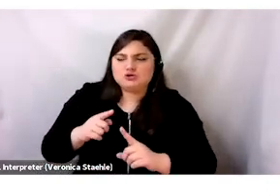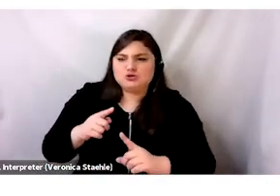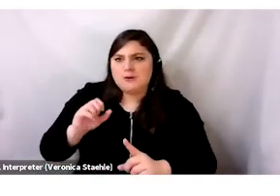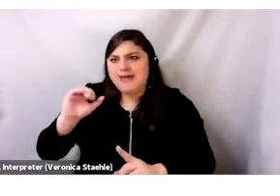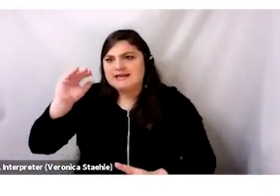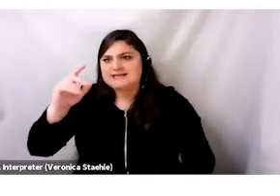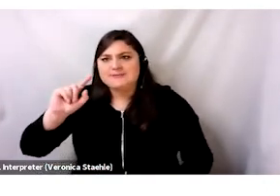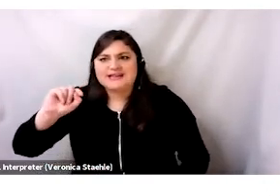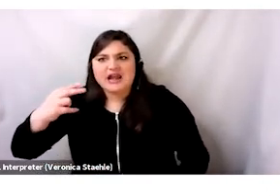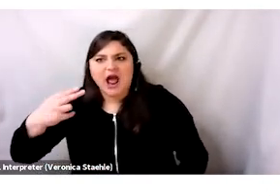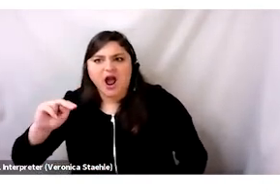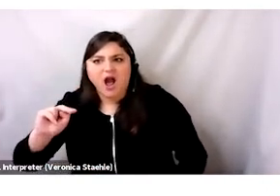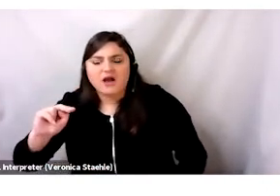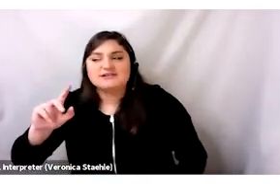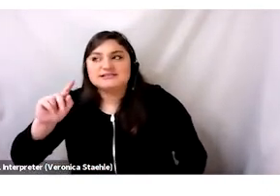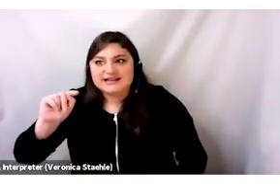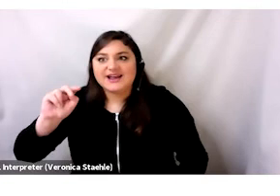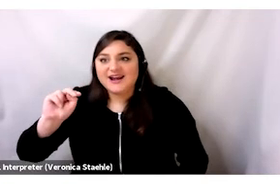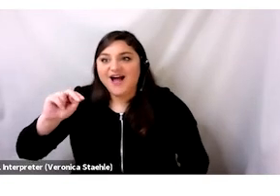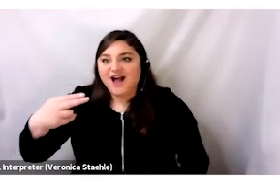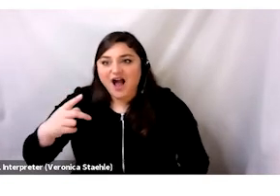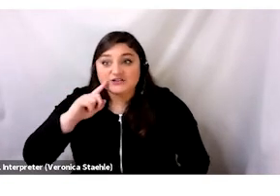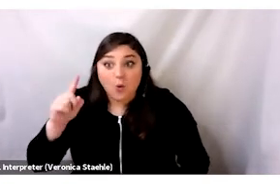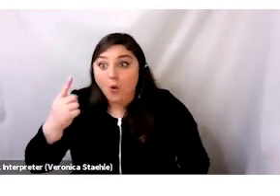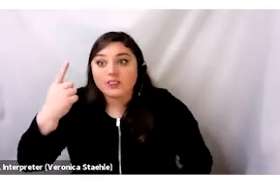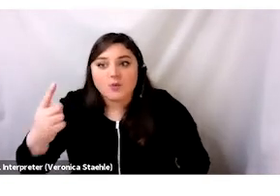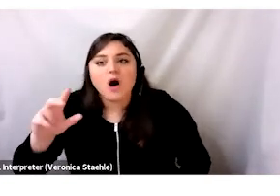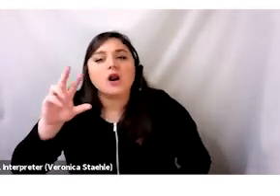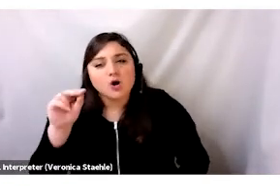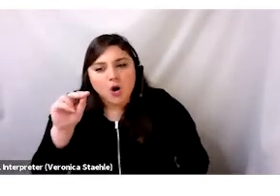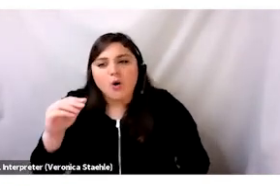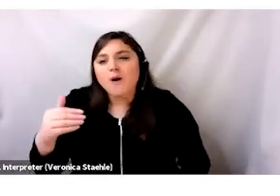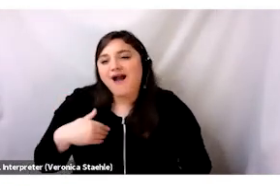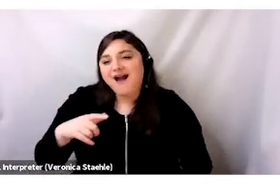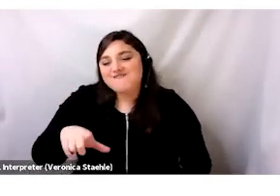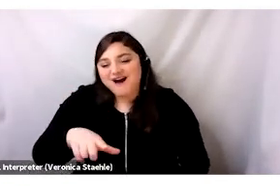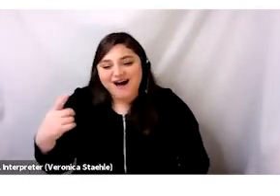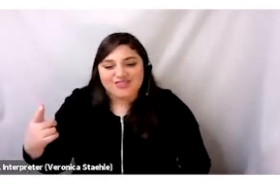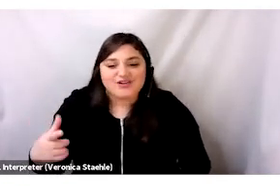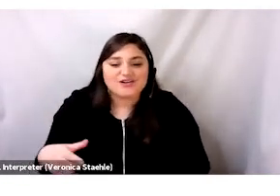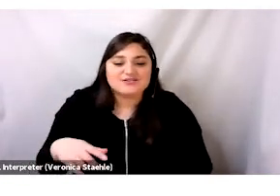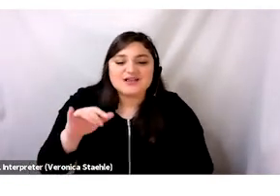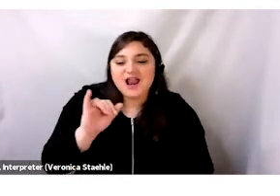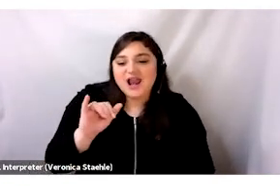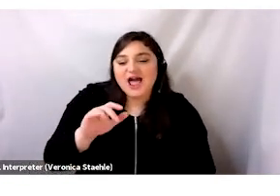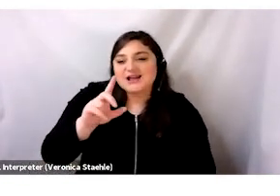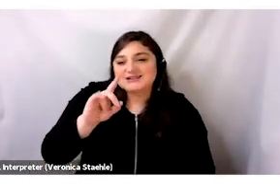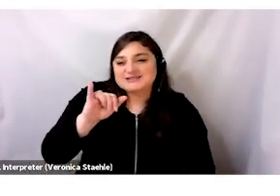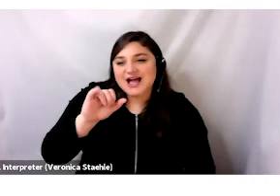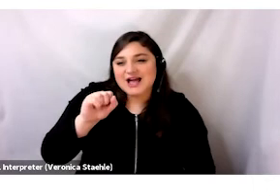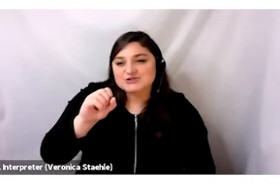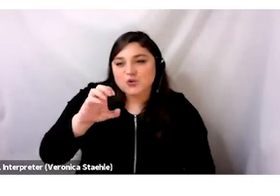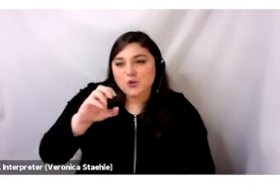Thich Nhat Hanh is the only engaged Buddhist. It just happens that he is the teacher in the tradition that I've studied, but there's also